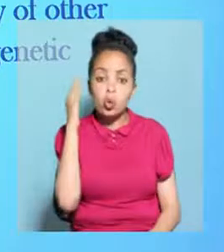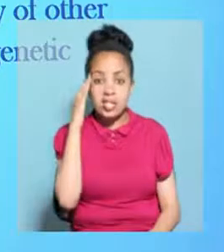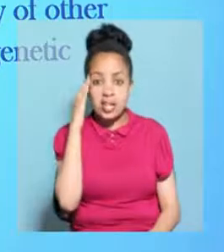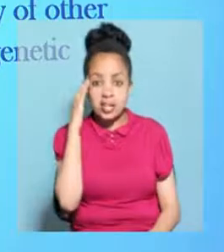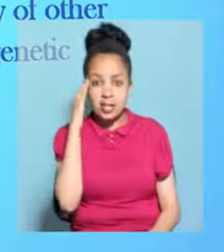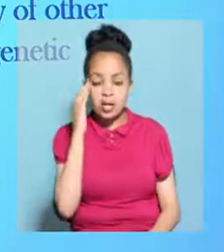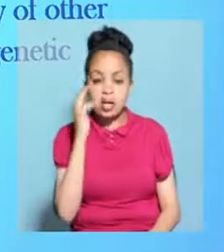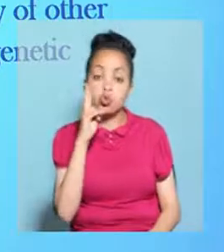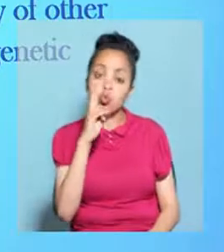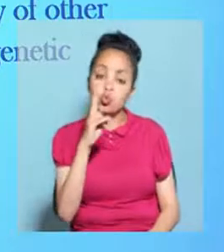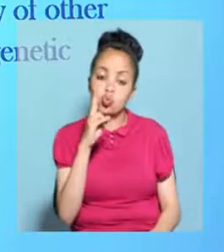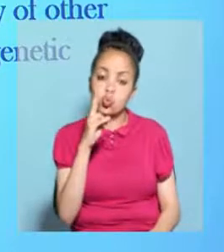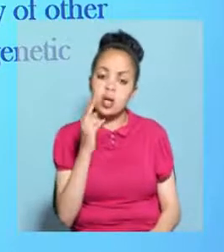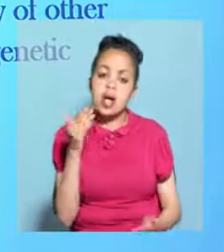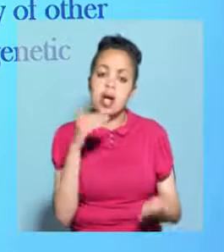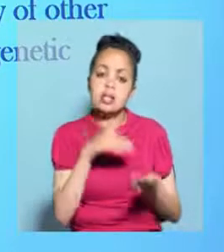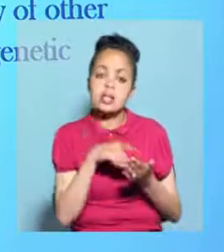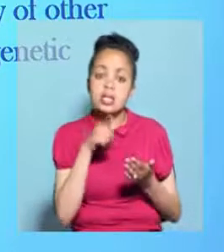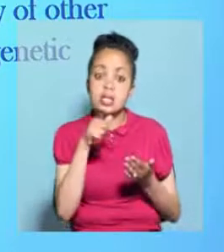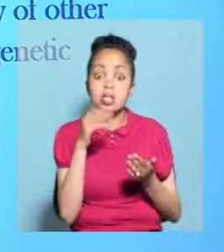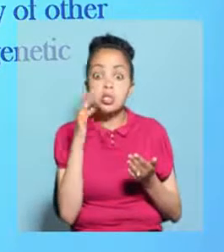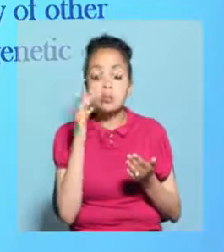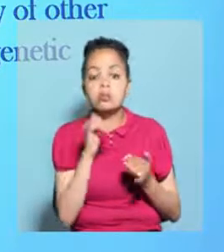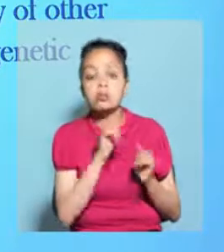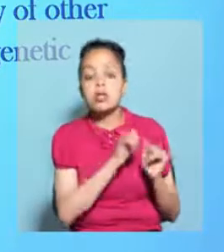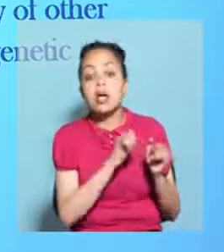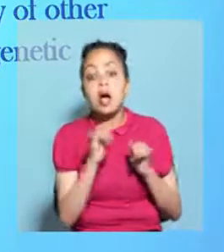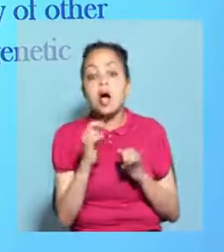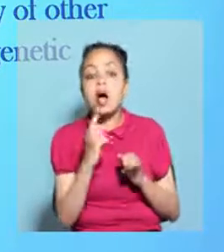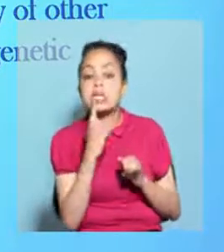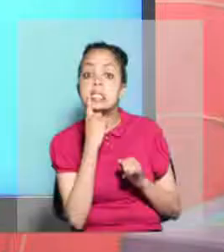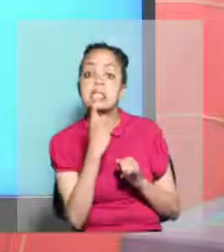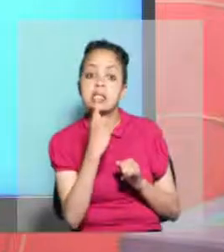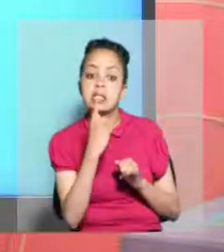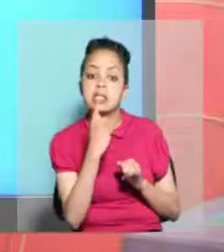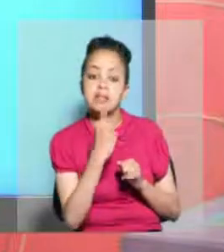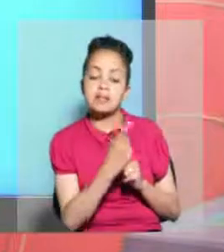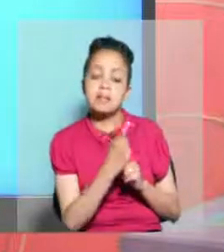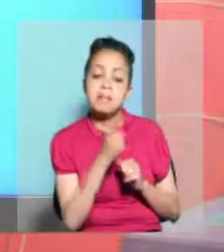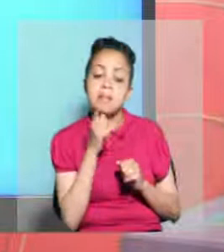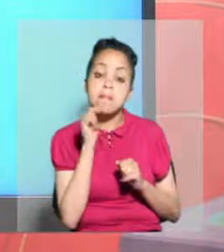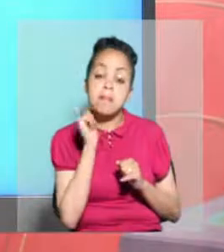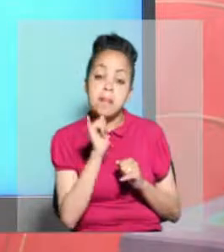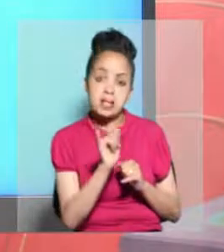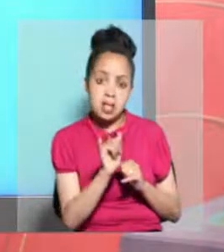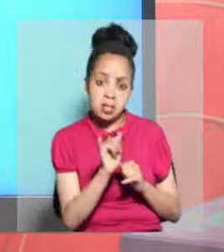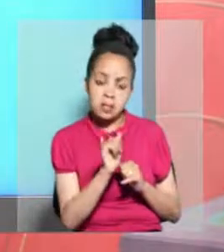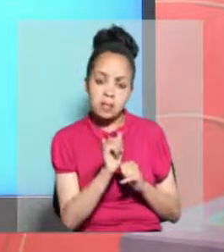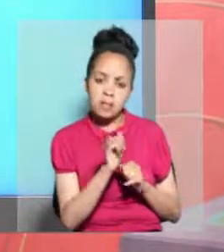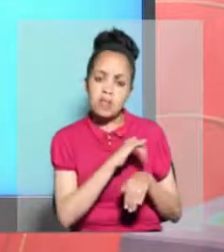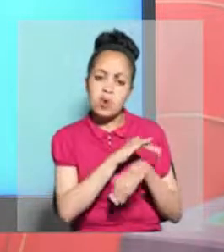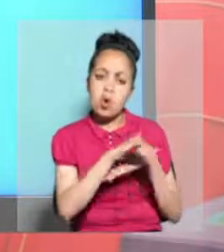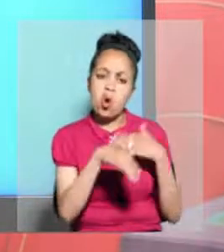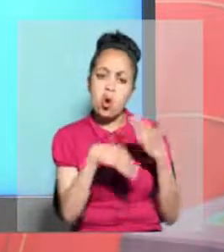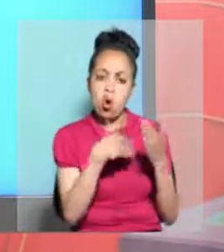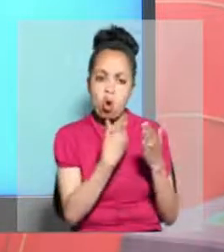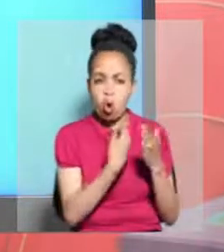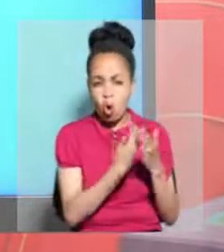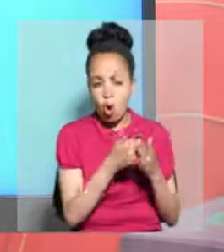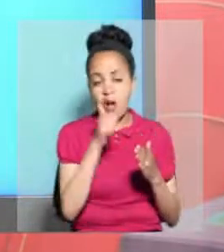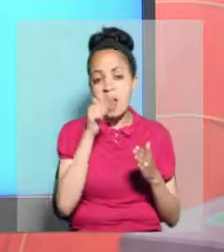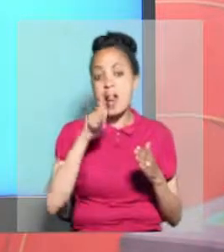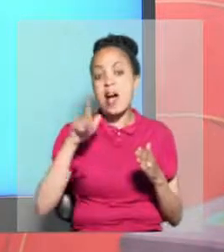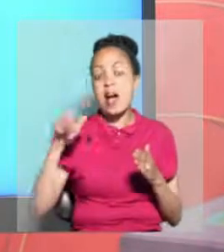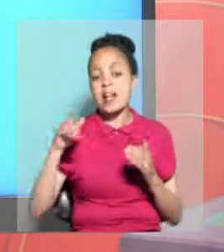considered as two. Rather, it is considered inherited as single. By that, all the allele